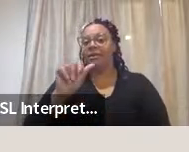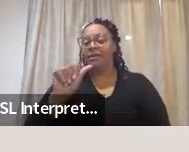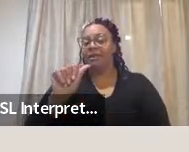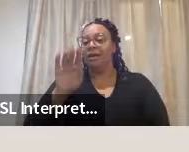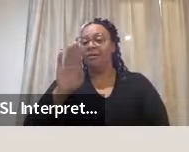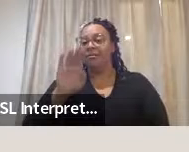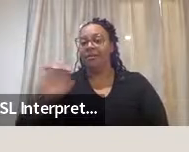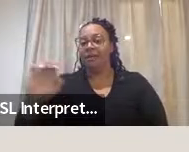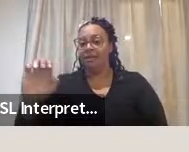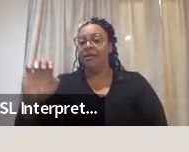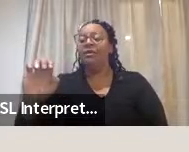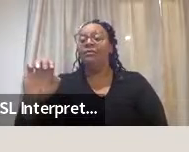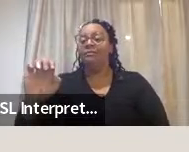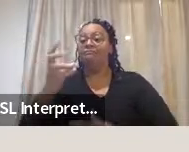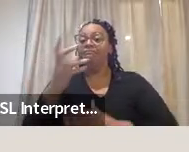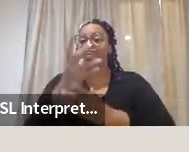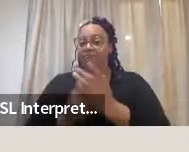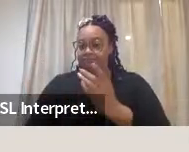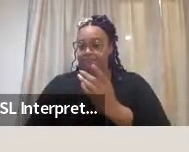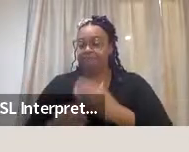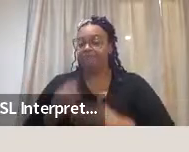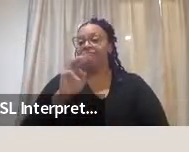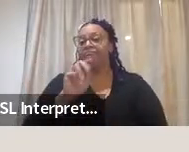on May 3rd, 2024.